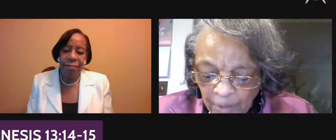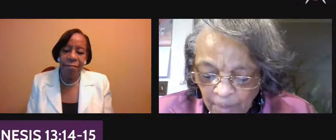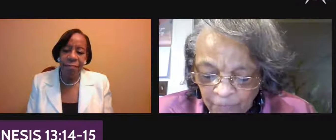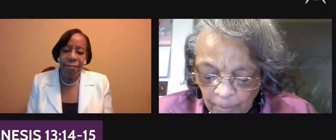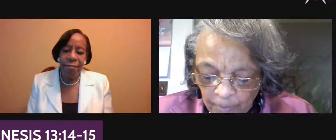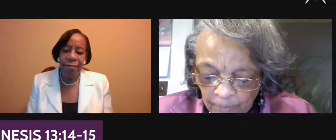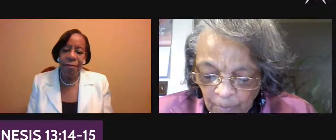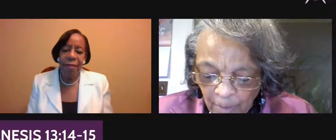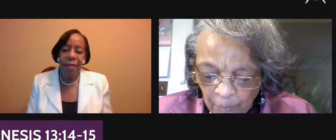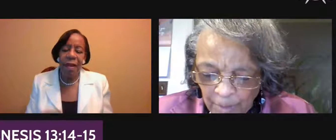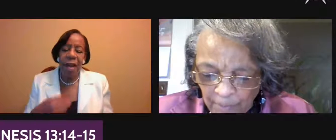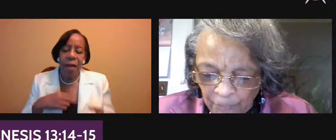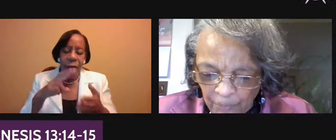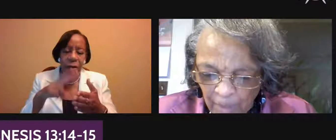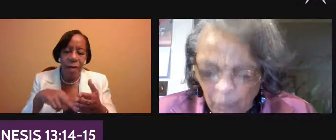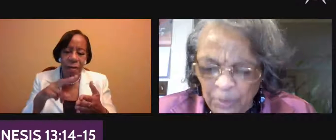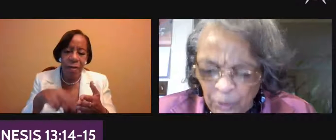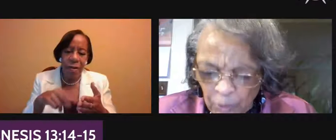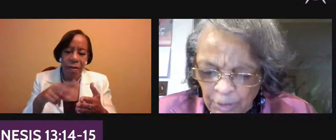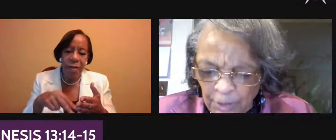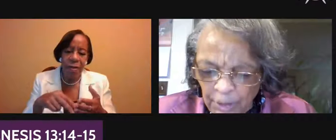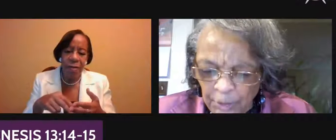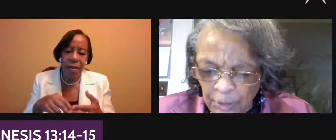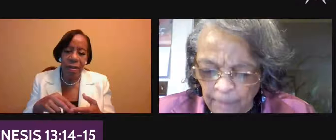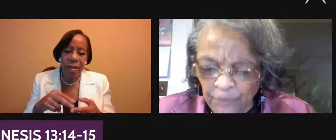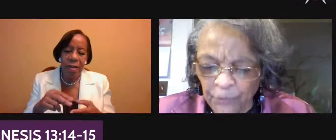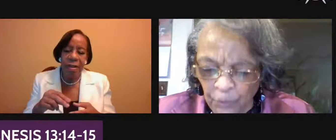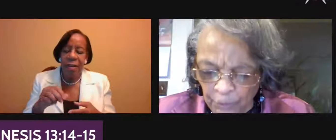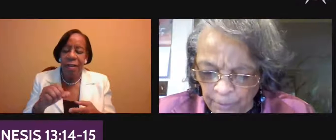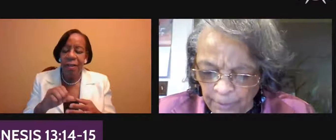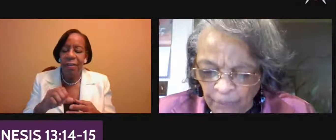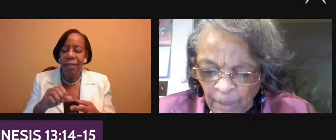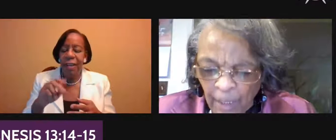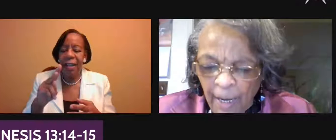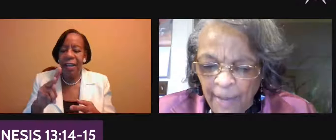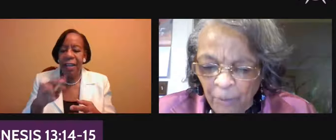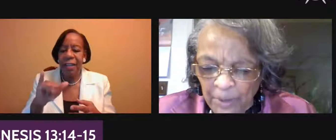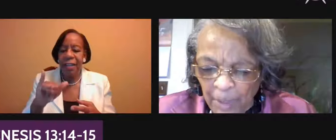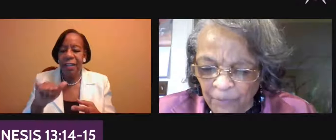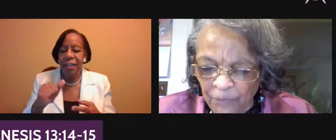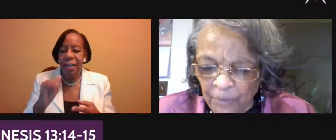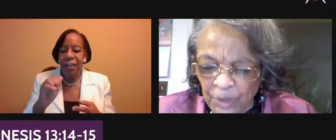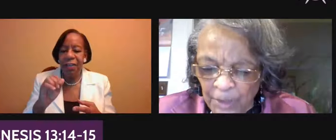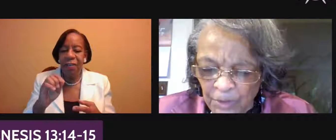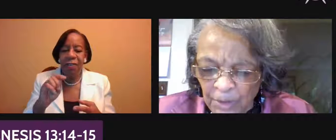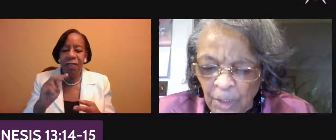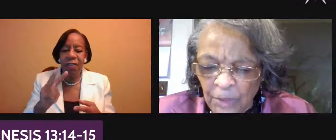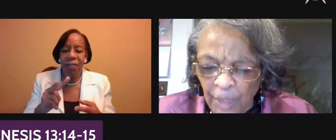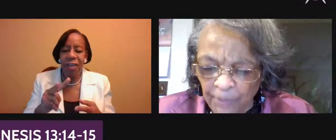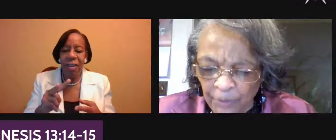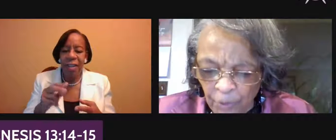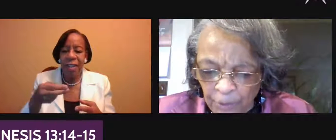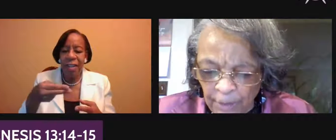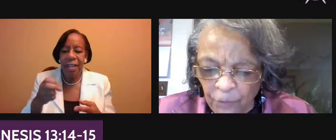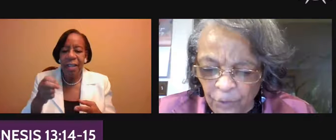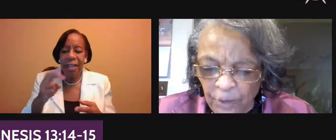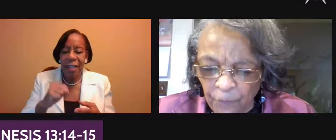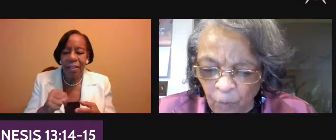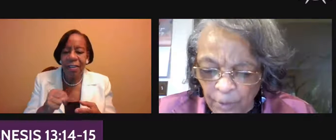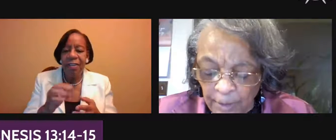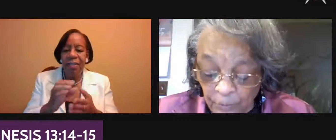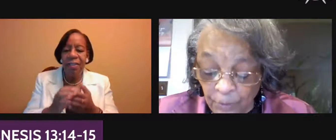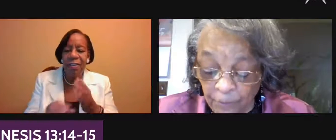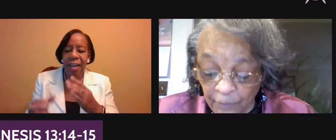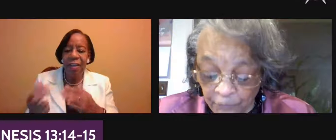I will be coming from I will be using the King James Version, and I will be coming from Genesis chapter 13